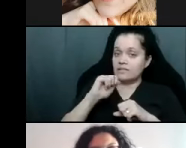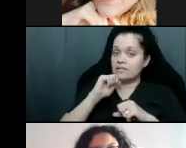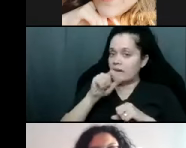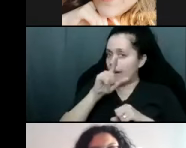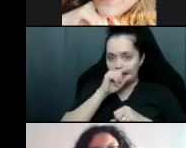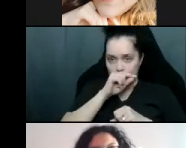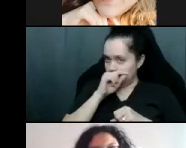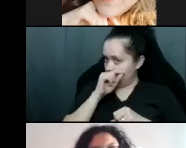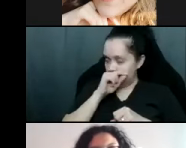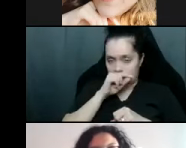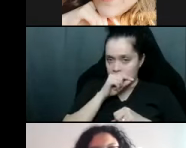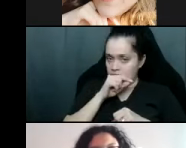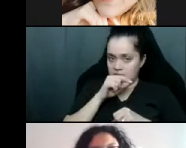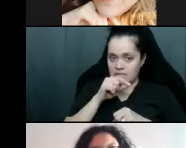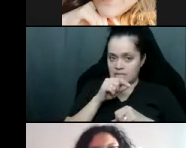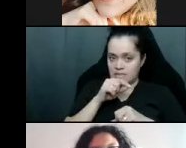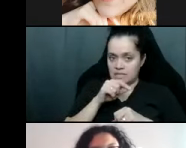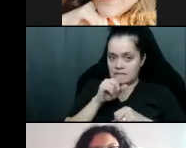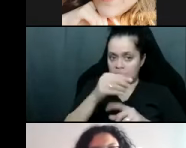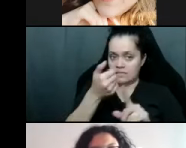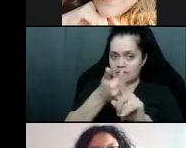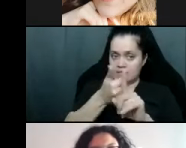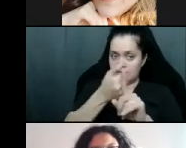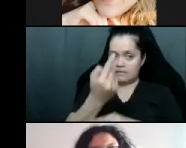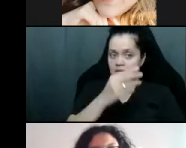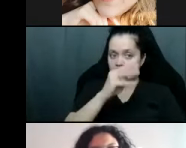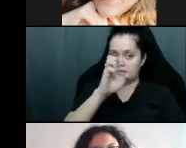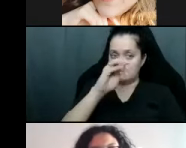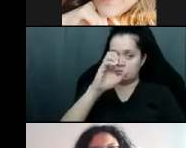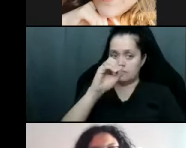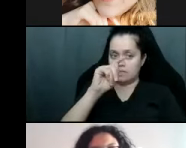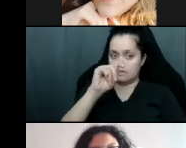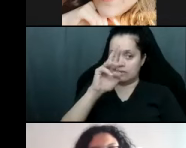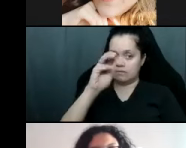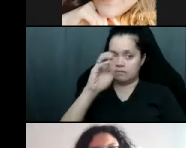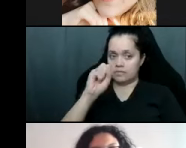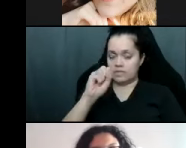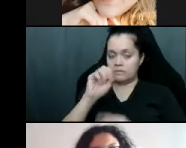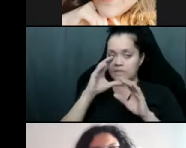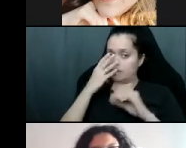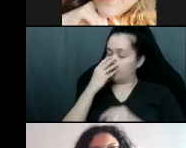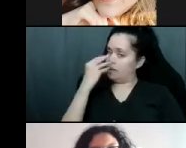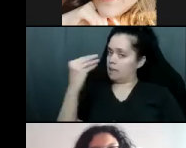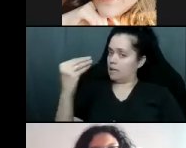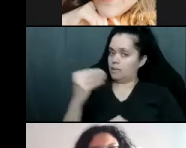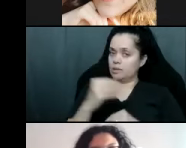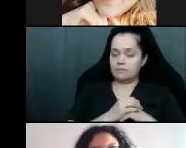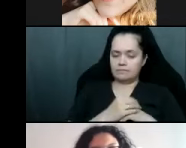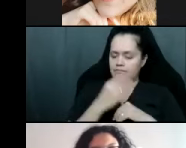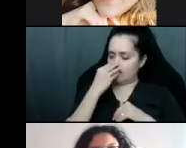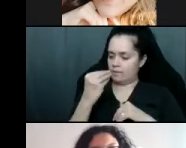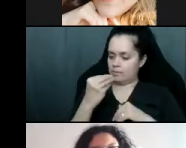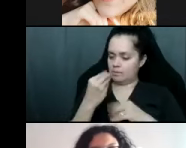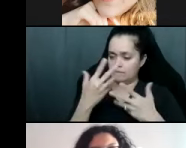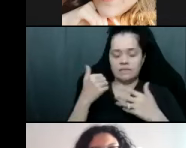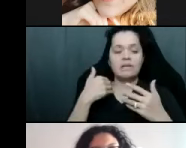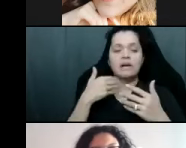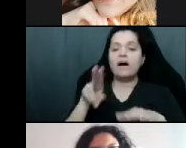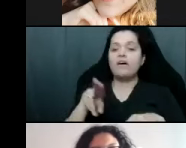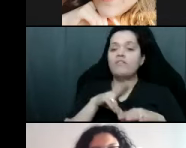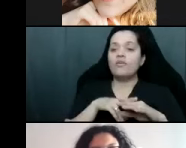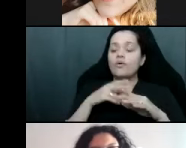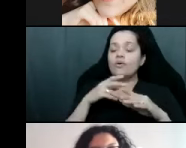birds. It's their own category, the monotreme, the platypus. Of course, the natives had known about